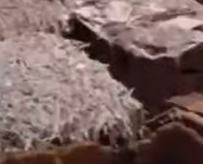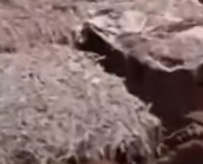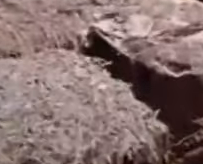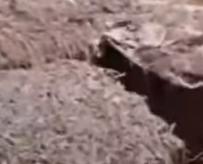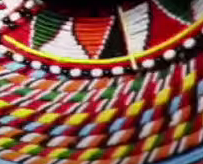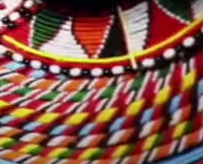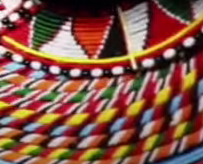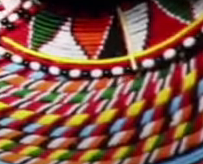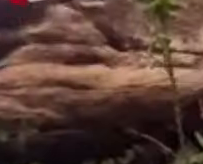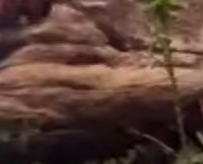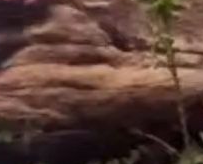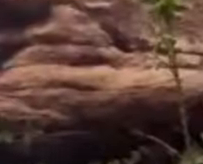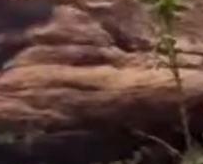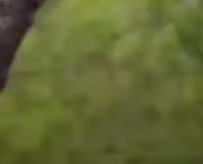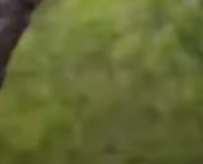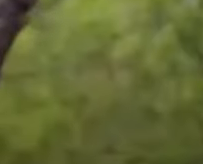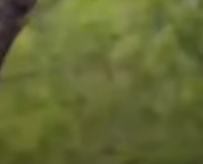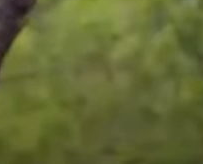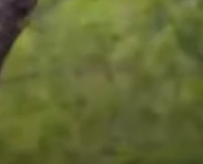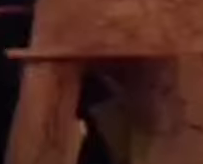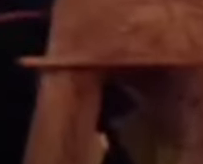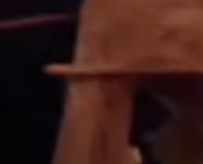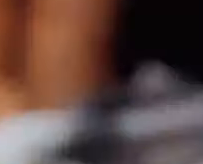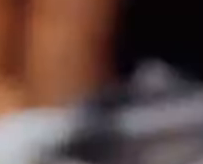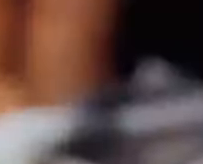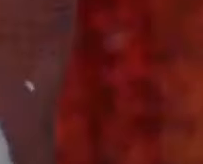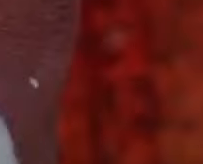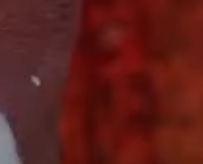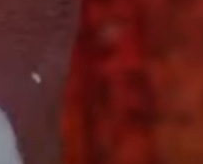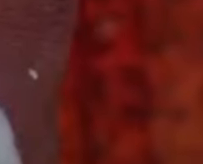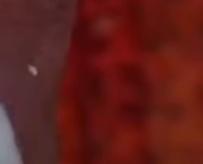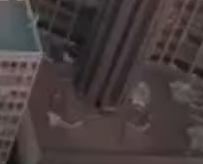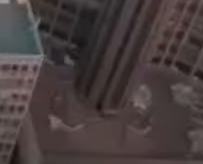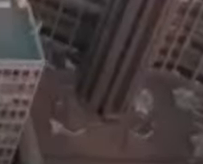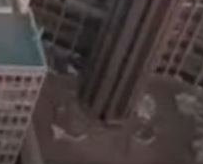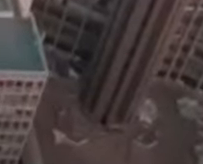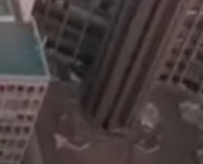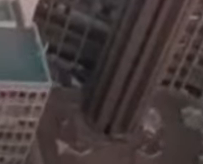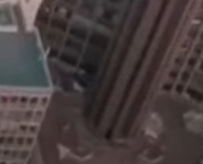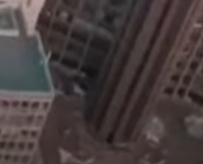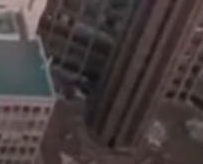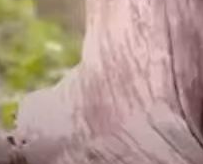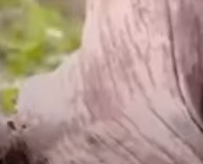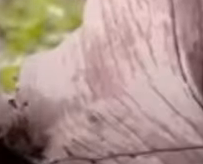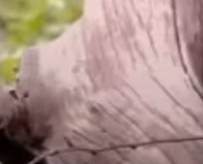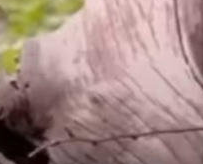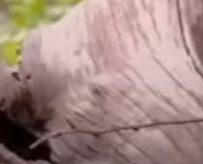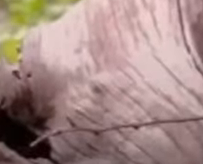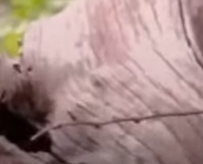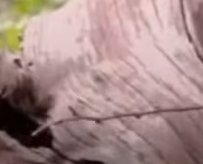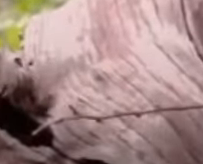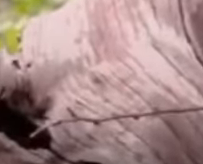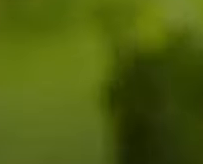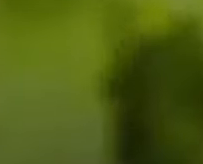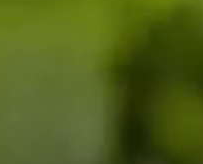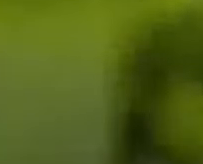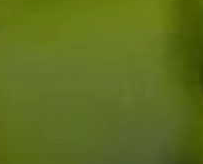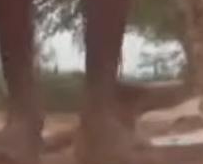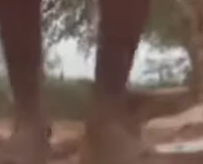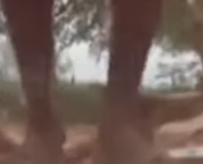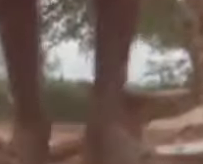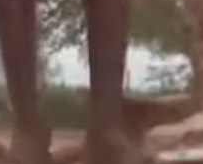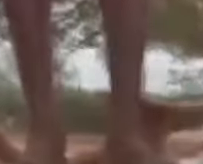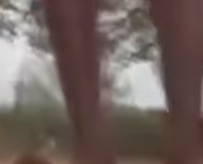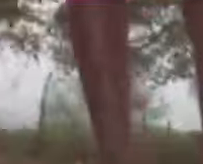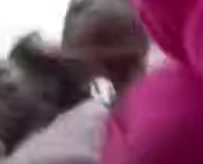Africa is a land of incredible diversity and rich cultural heritage. A continent full of stories waiting to be told.